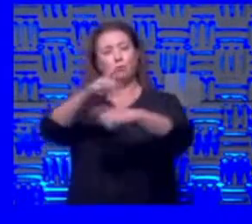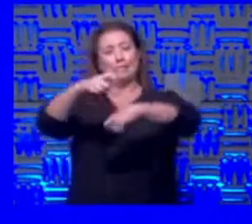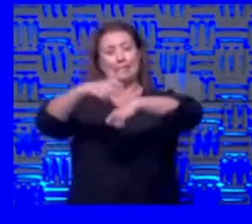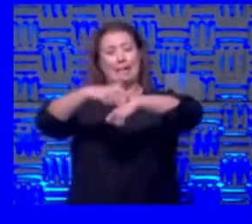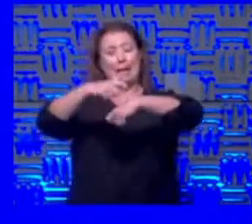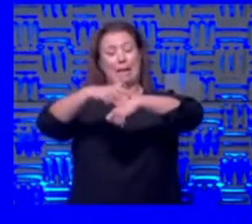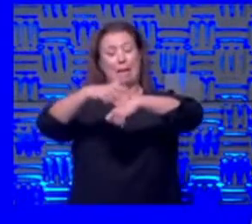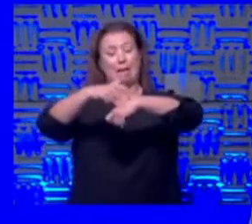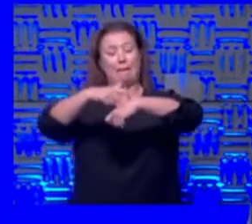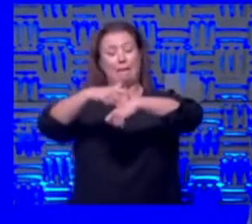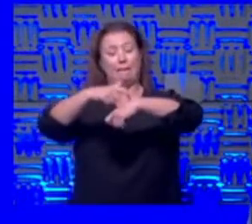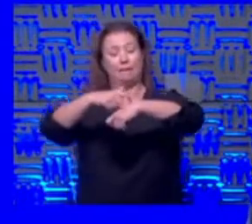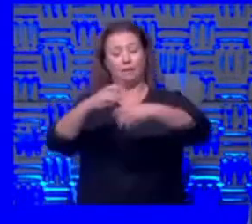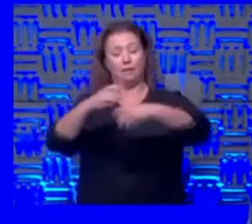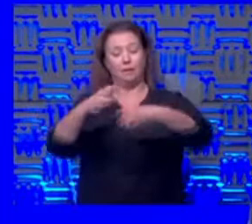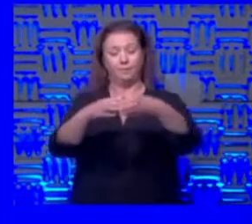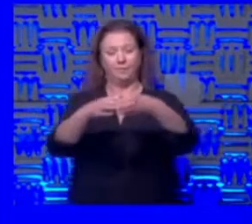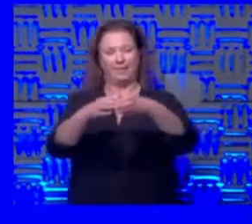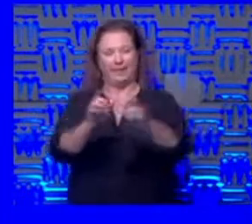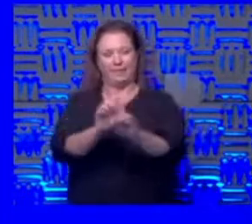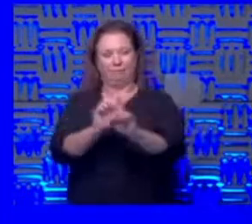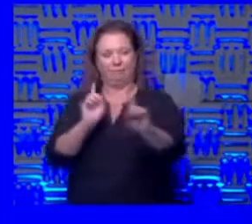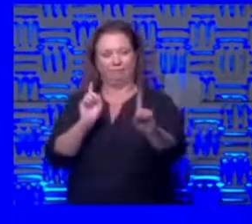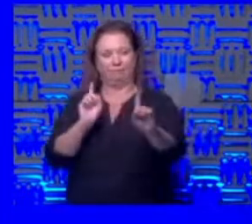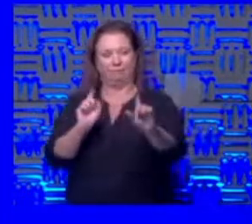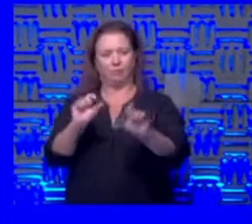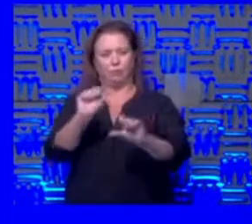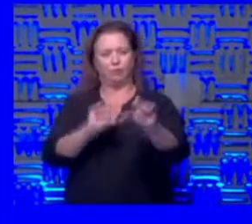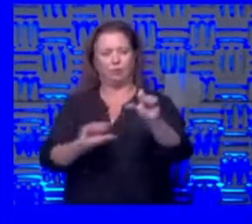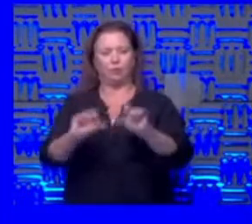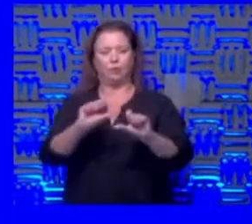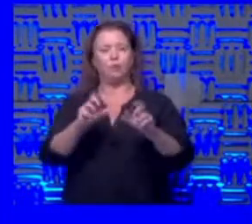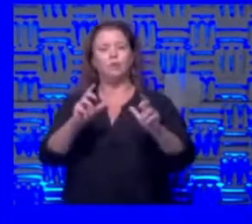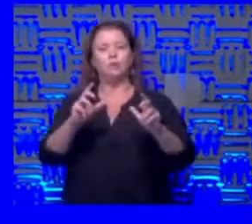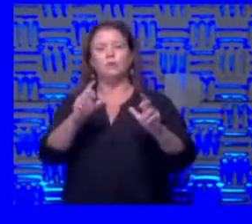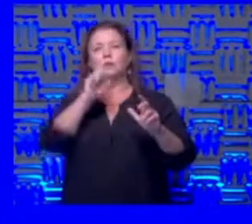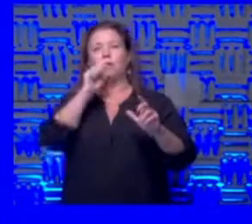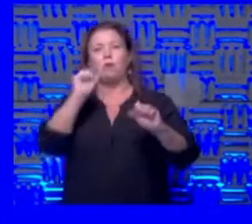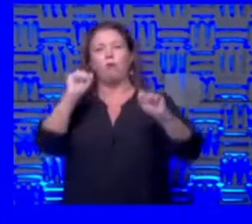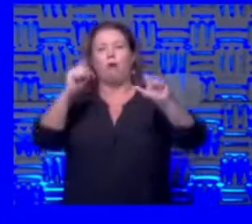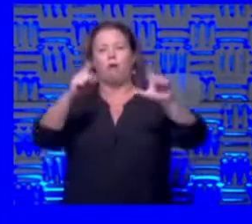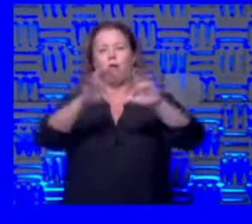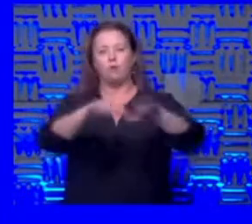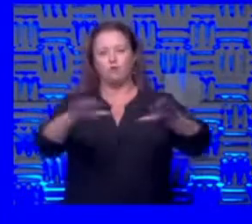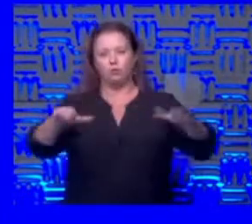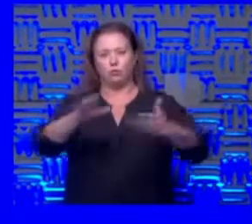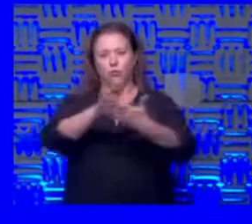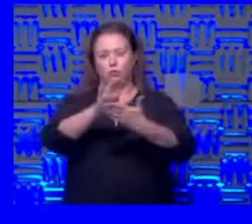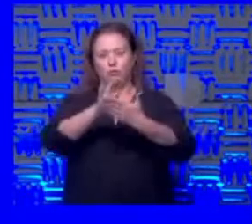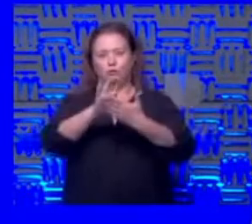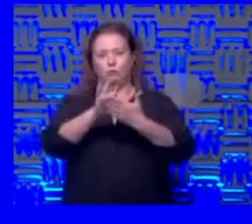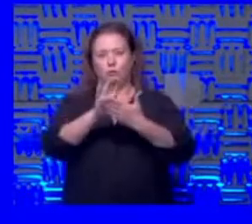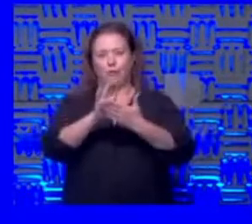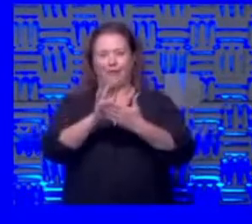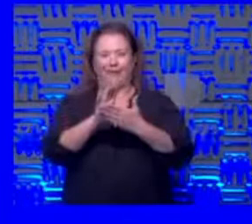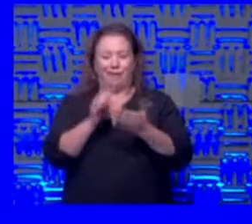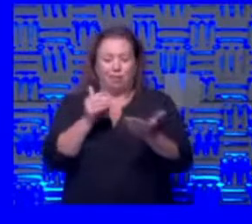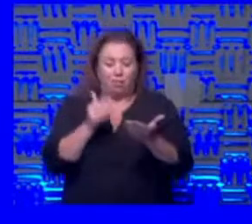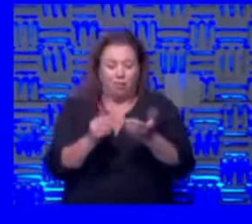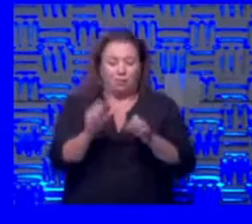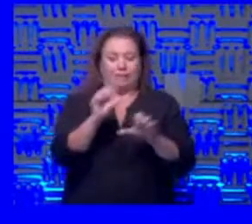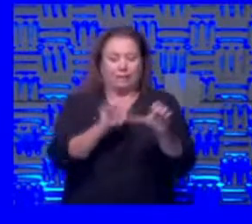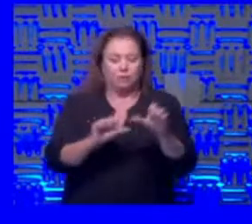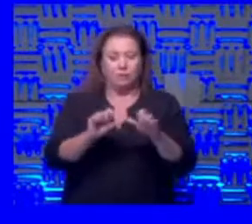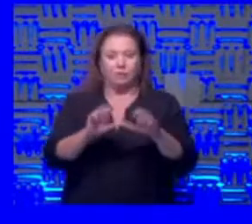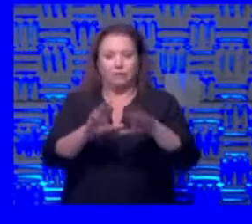time and proximity to the patient. So not all of the children in the school are going to be close to all the other children. It's going